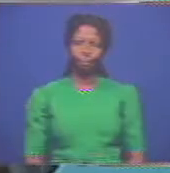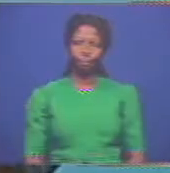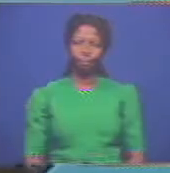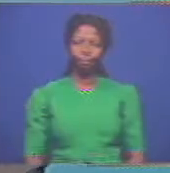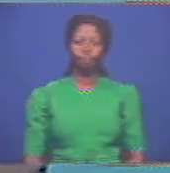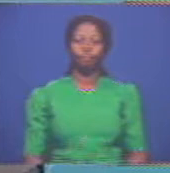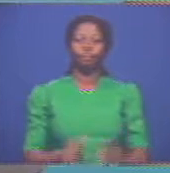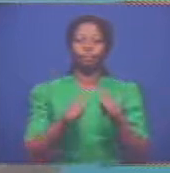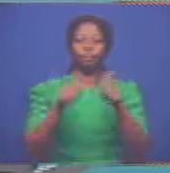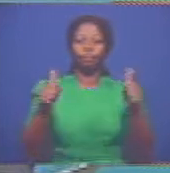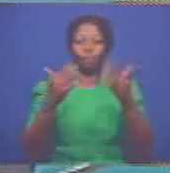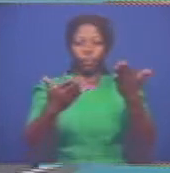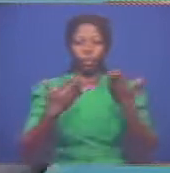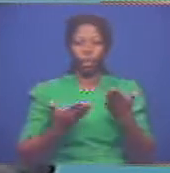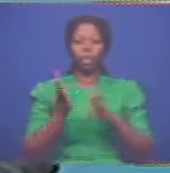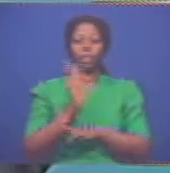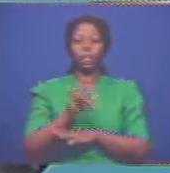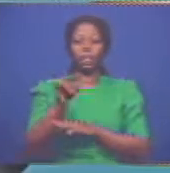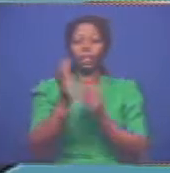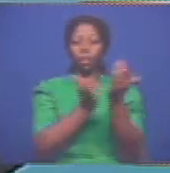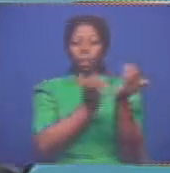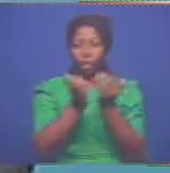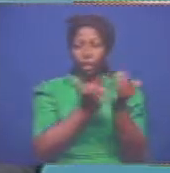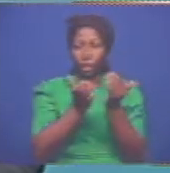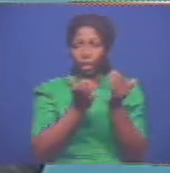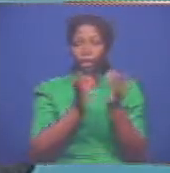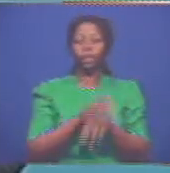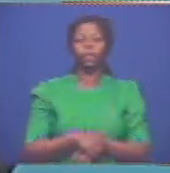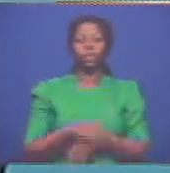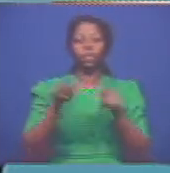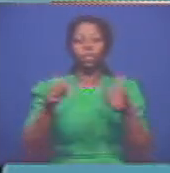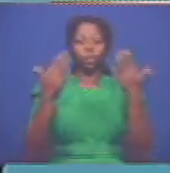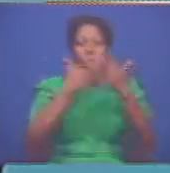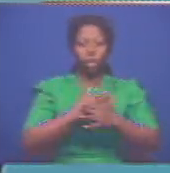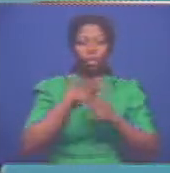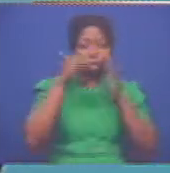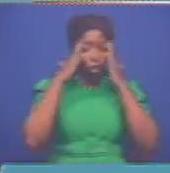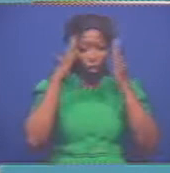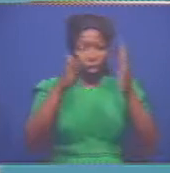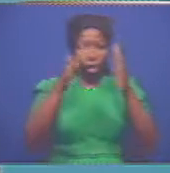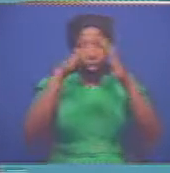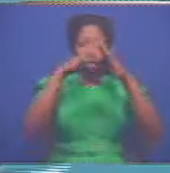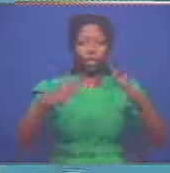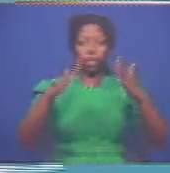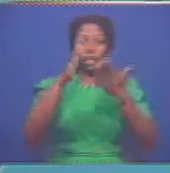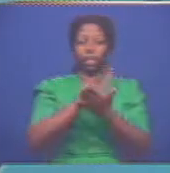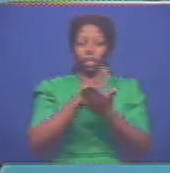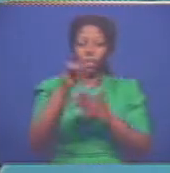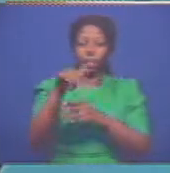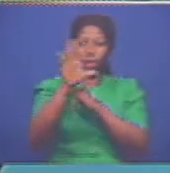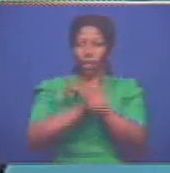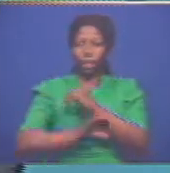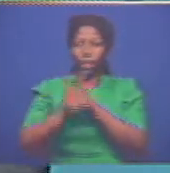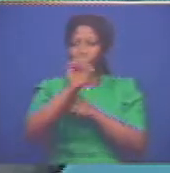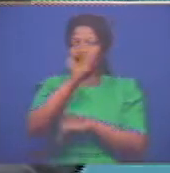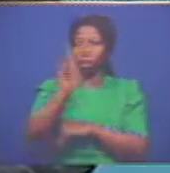Good walk. Welcome back. This is Bits and Azim site. Tonight I told you we want to focus on the housing sector in this country. And of course the question